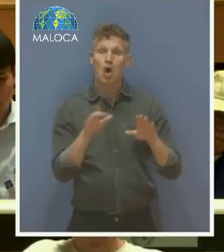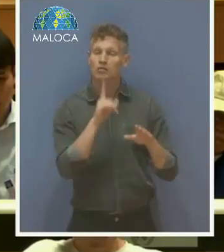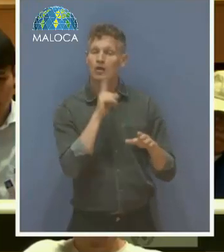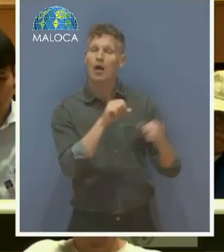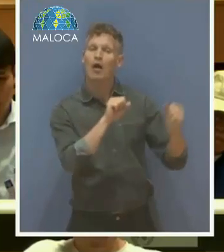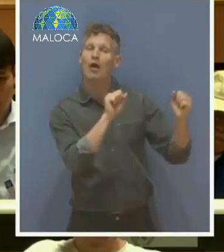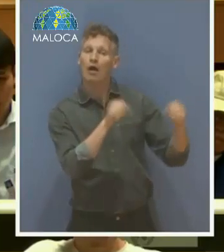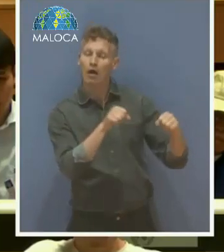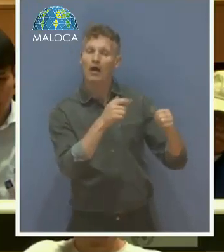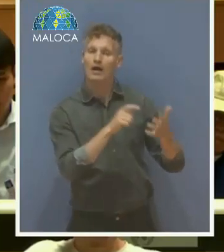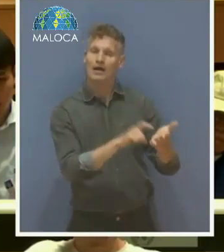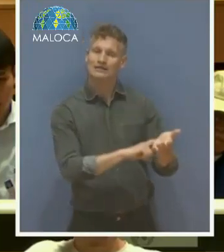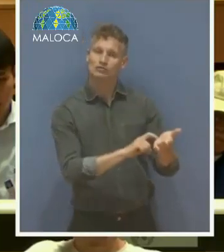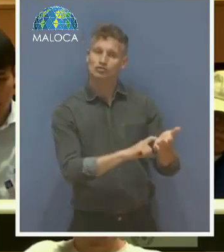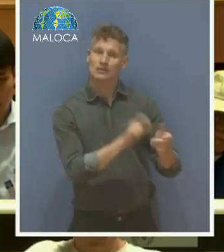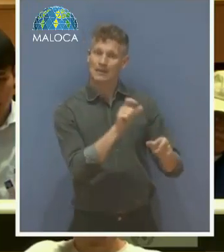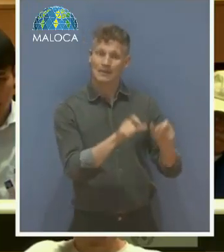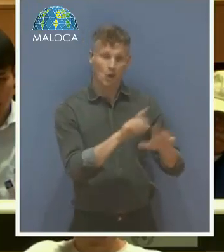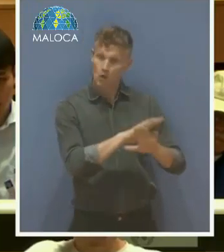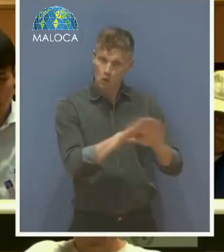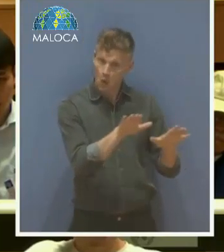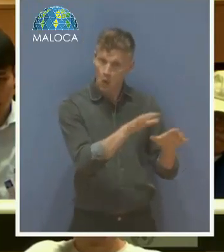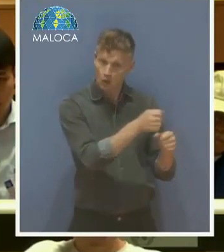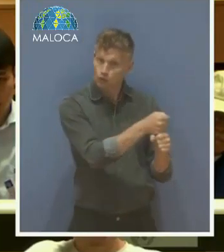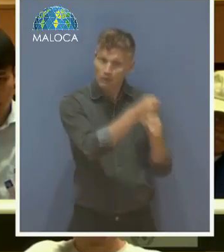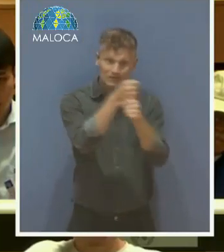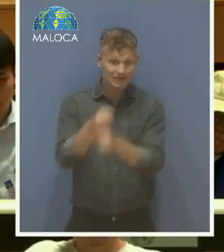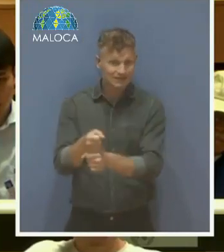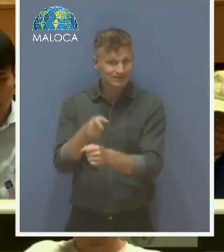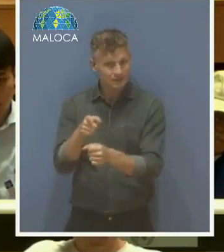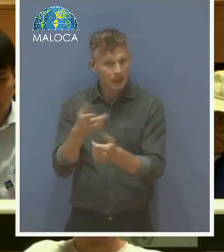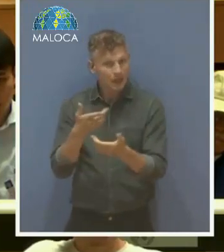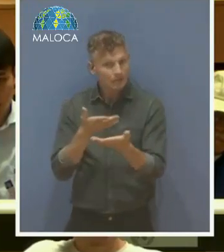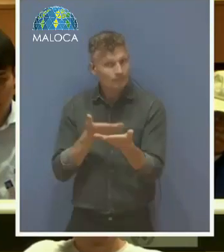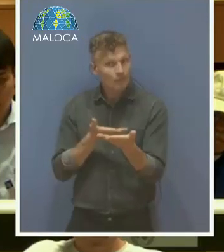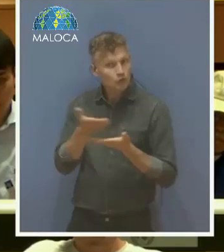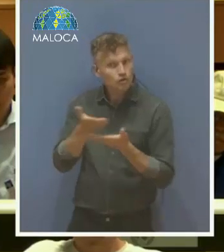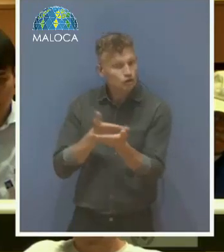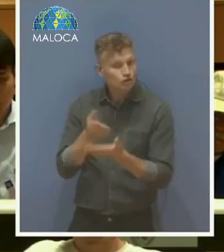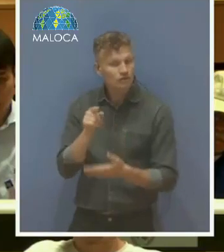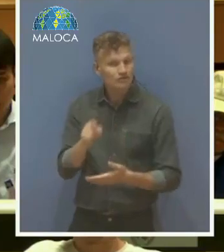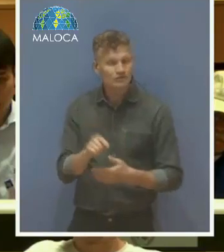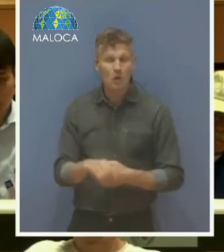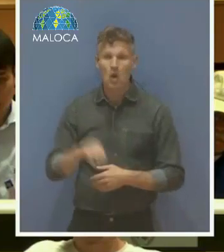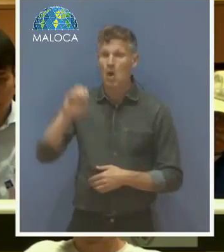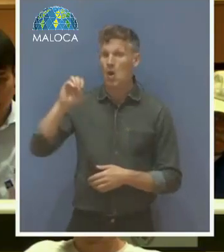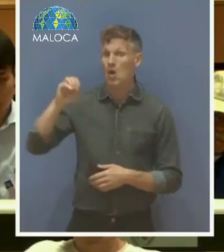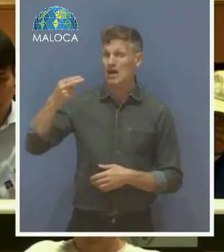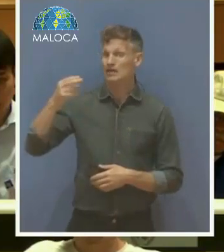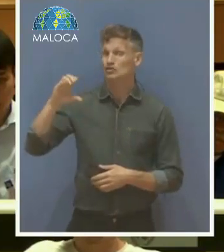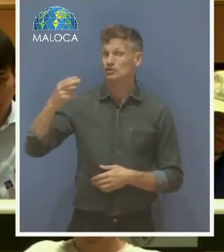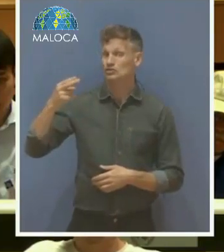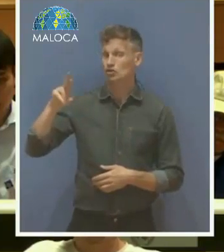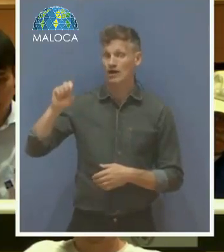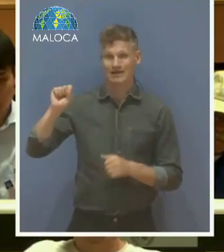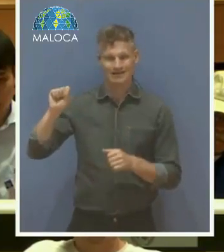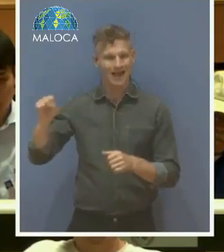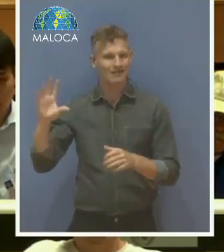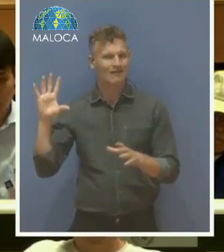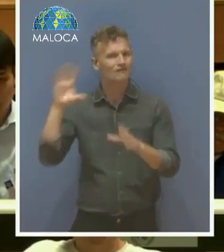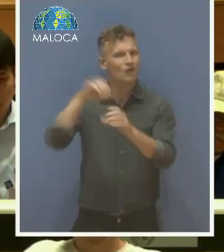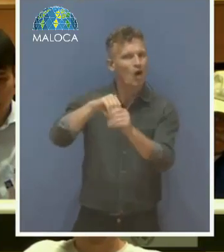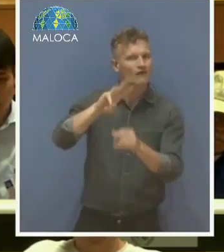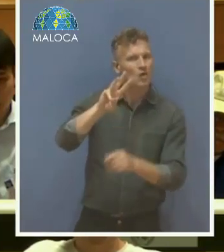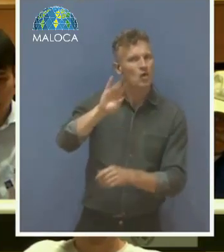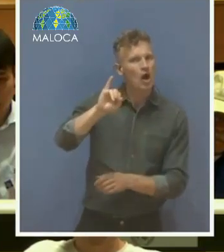indigenous peoples are not represented in the negotiations. The Office of the High Commissioner could get involved in WIPO to try